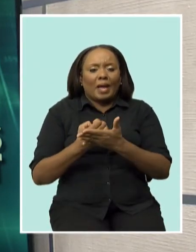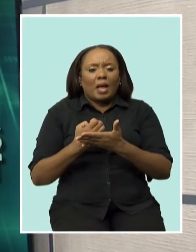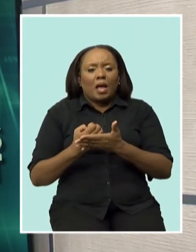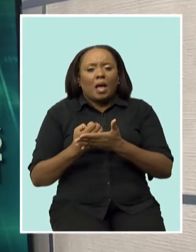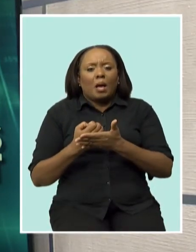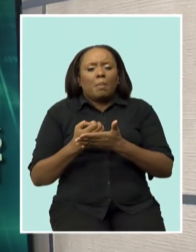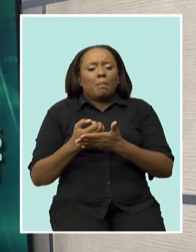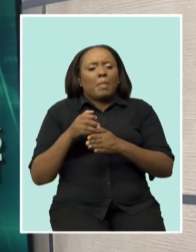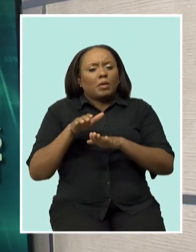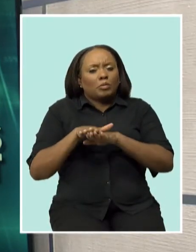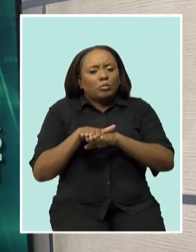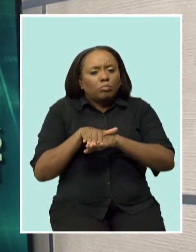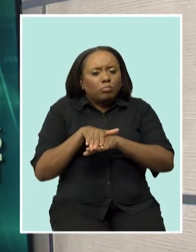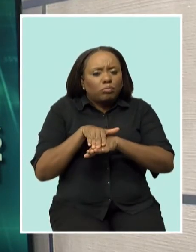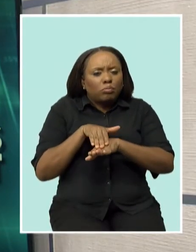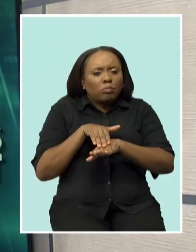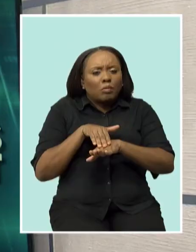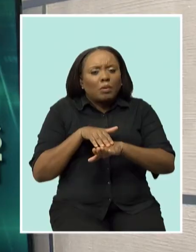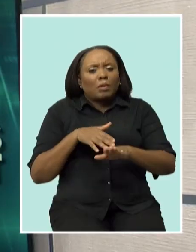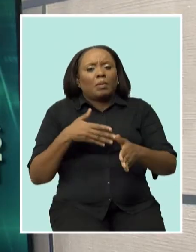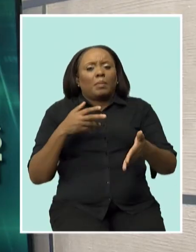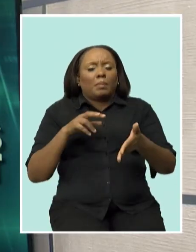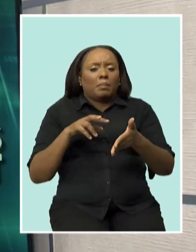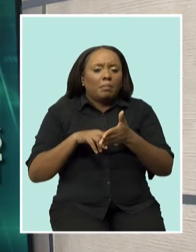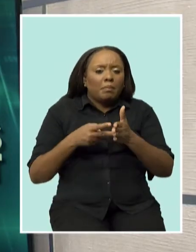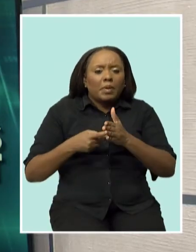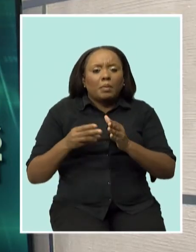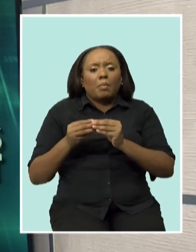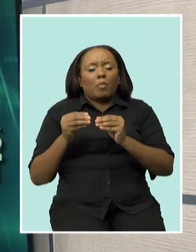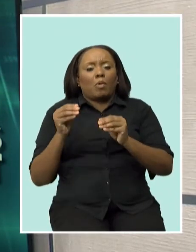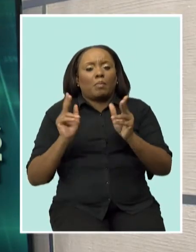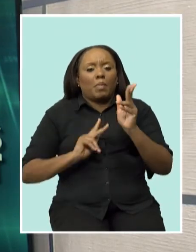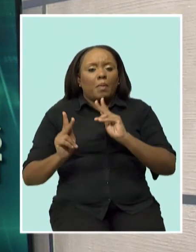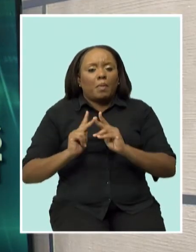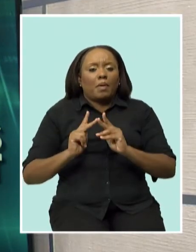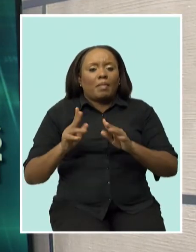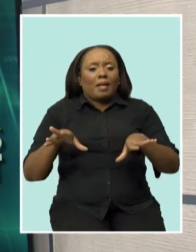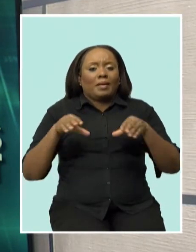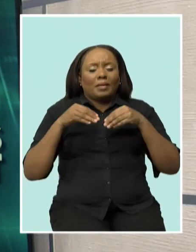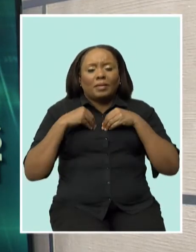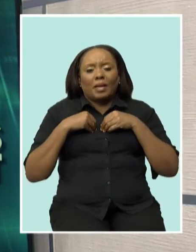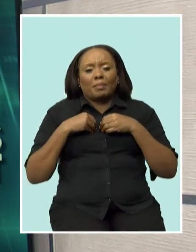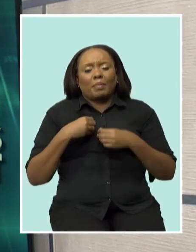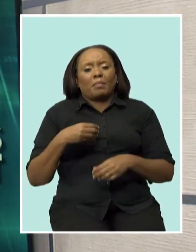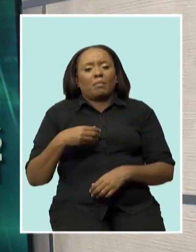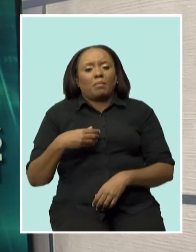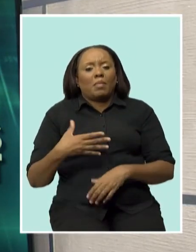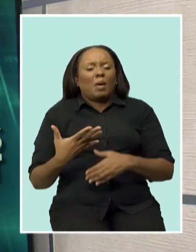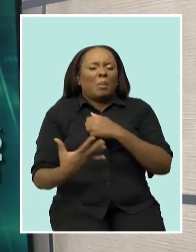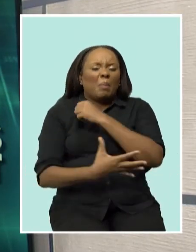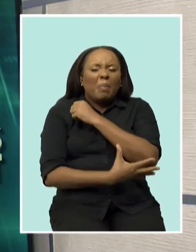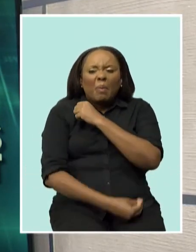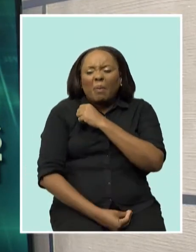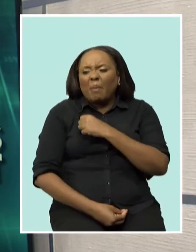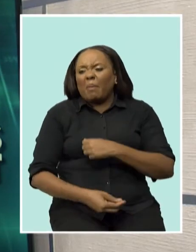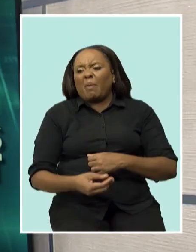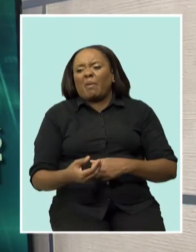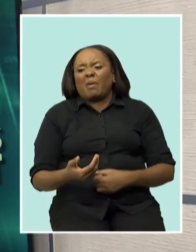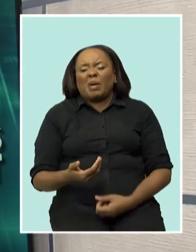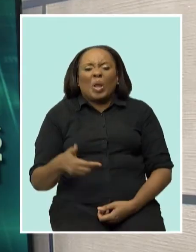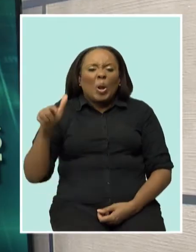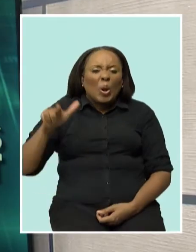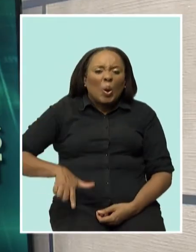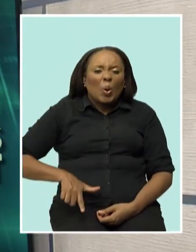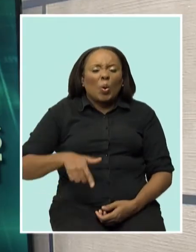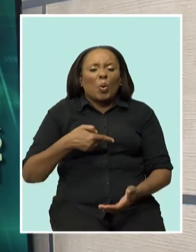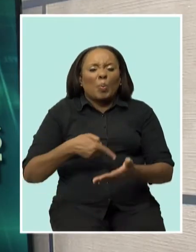more workers to accept lower quality, poorly paid jobs, which lack job security and social protection. It also projects